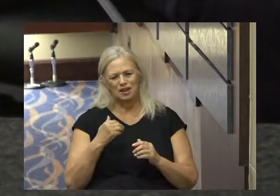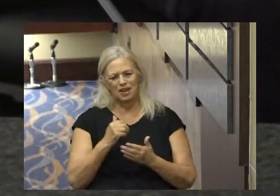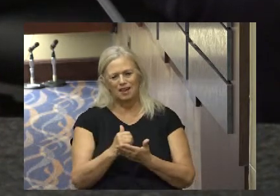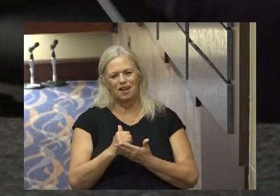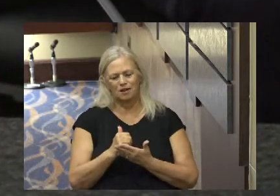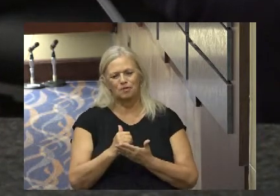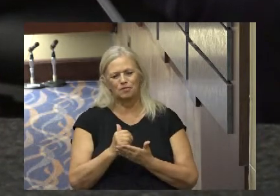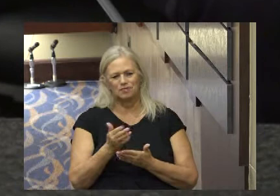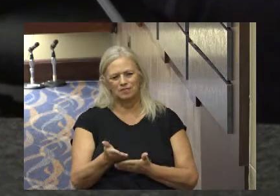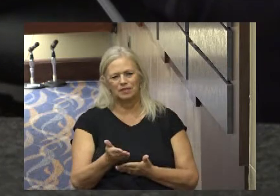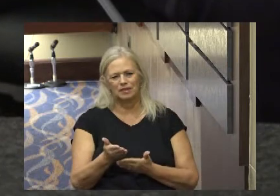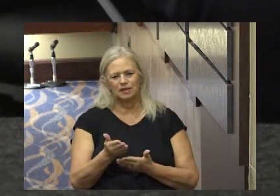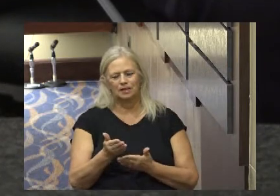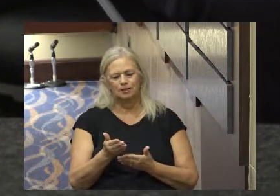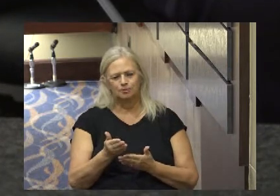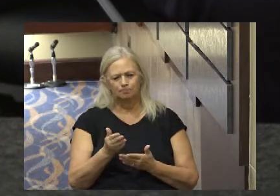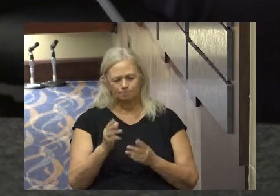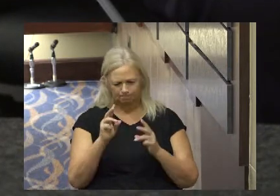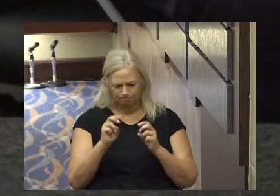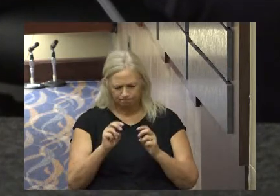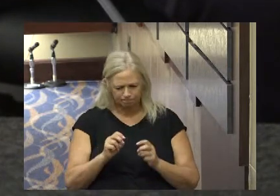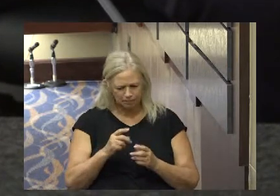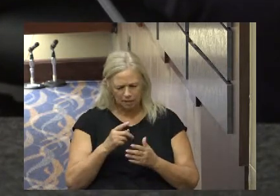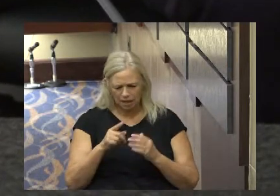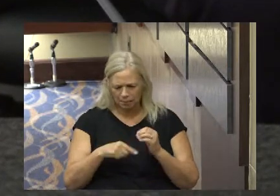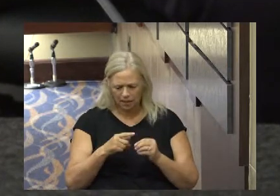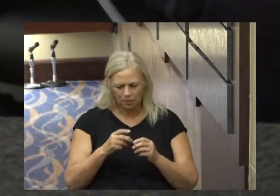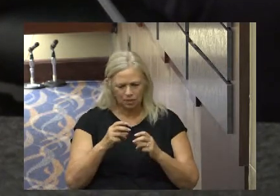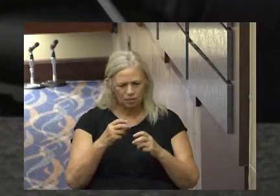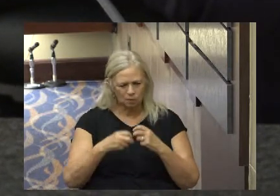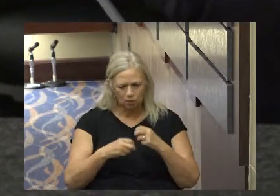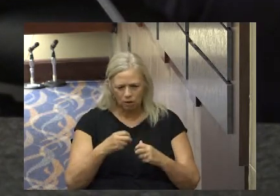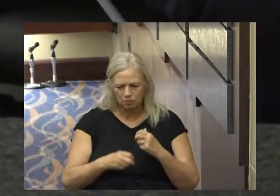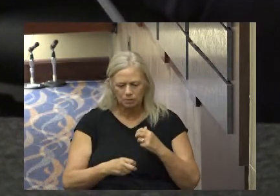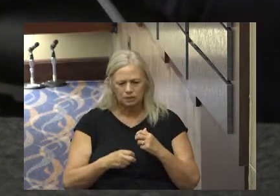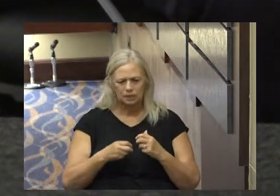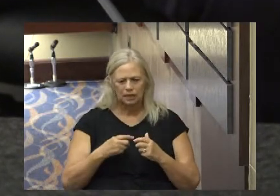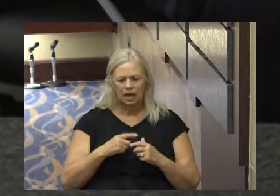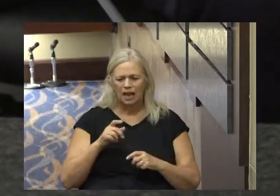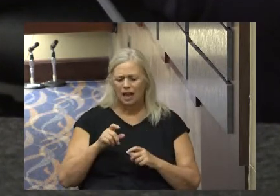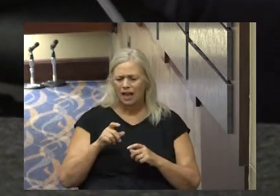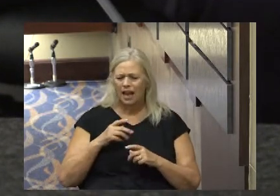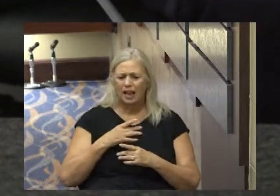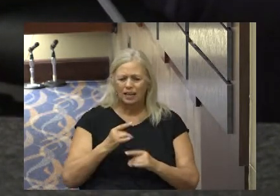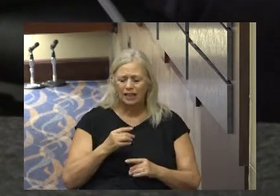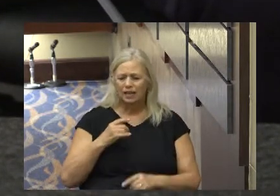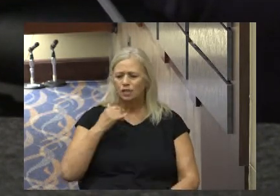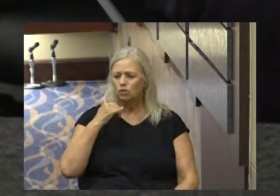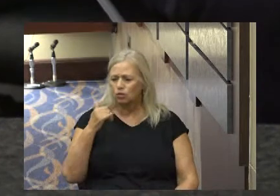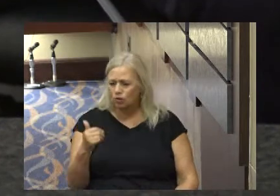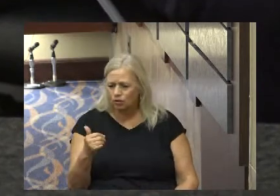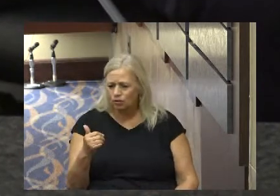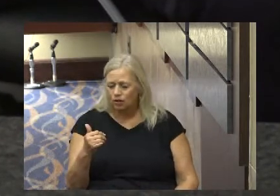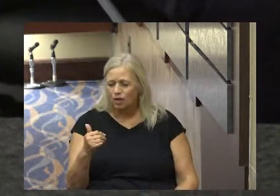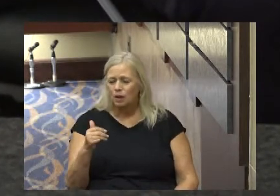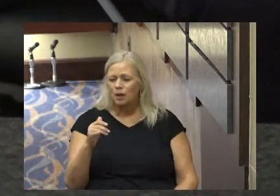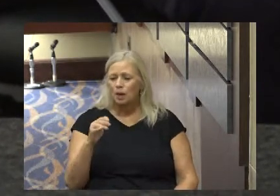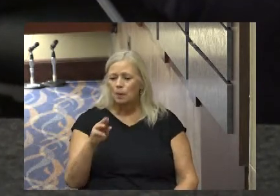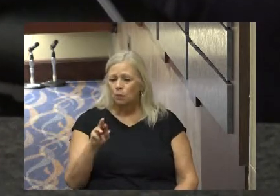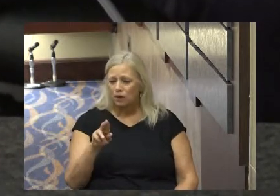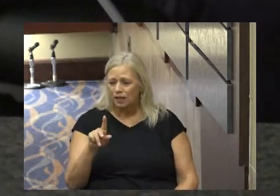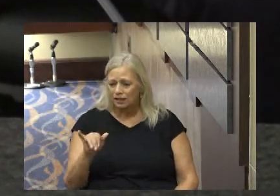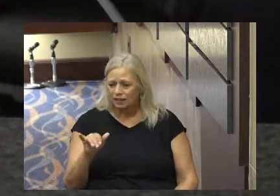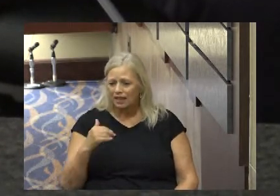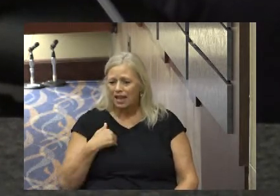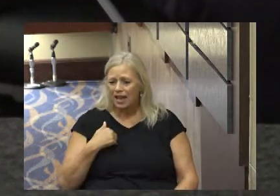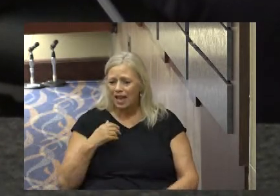and the problems. I like that in that I can call you and say, Bradley, I have a problem here. And